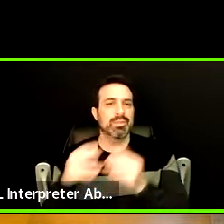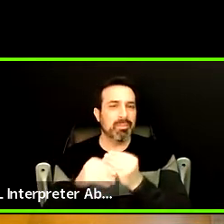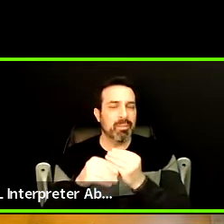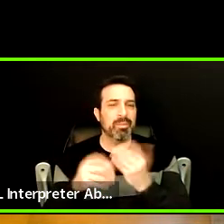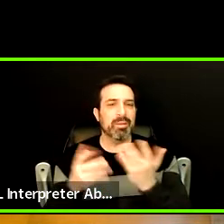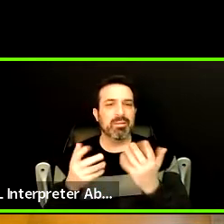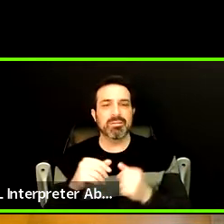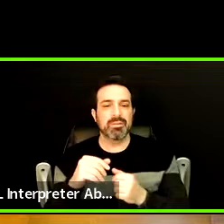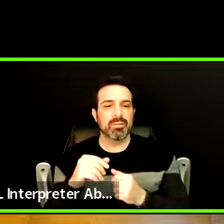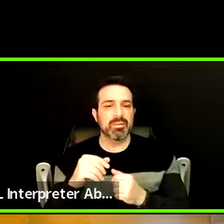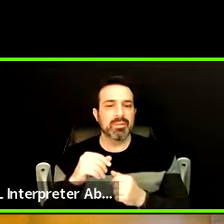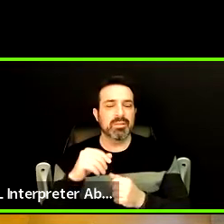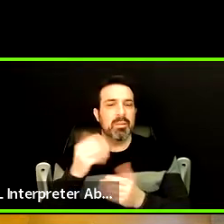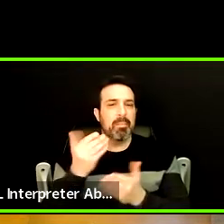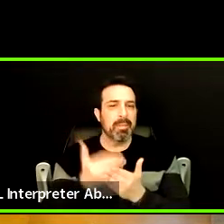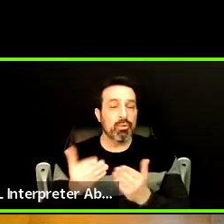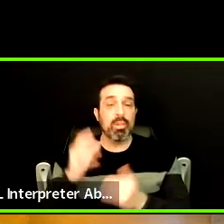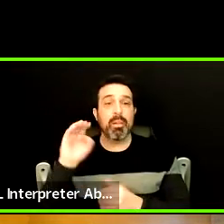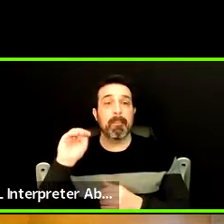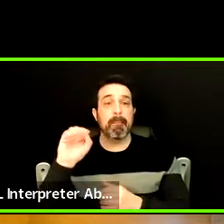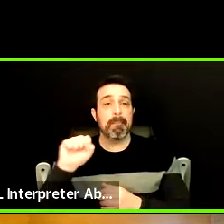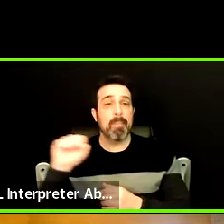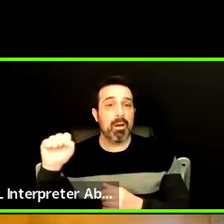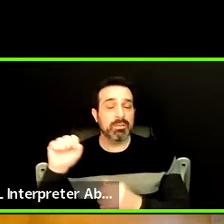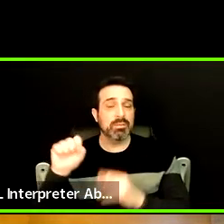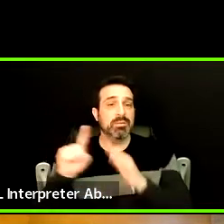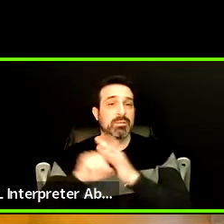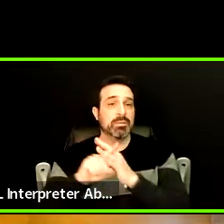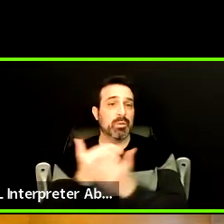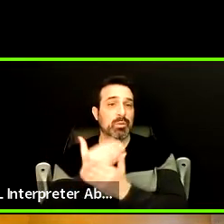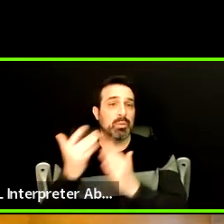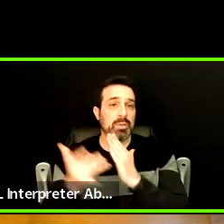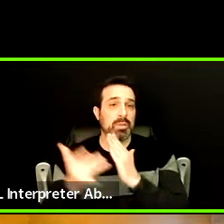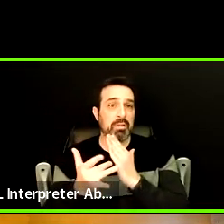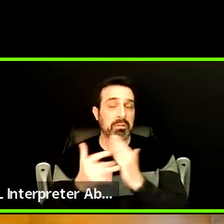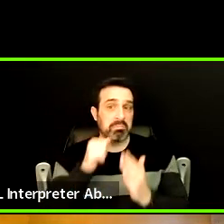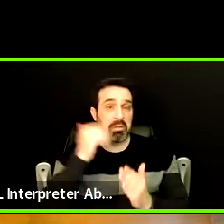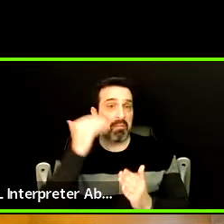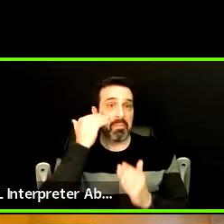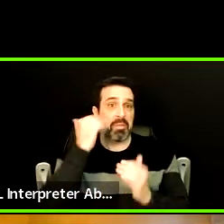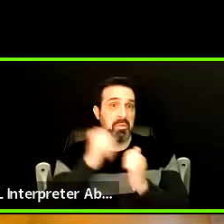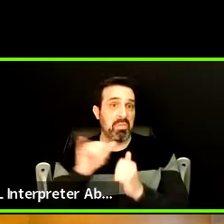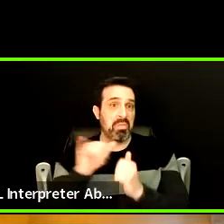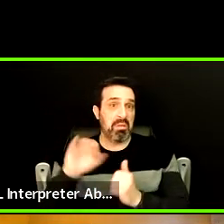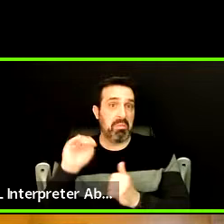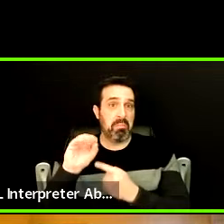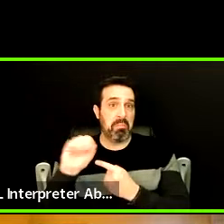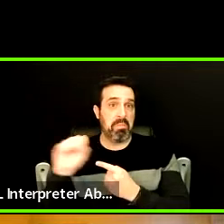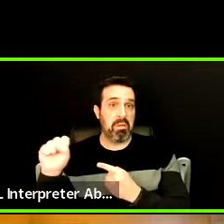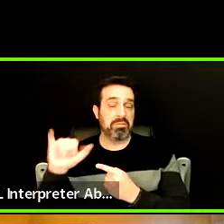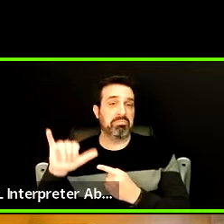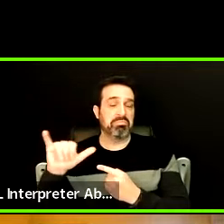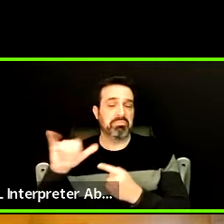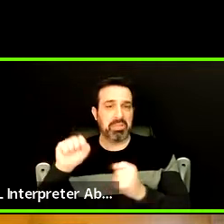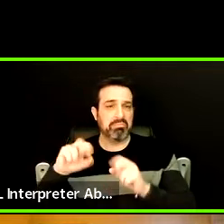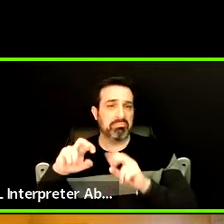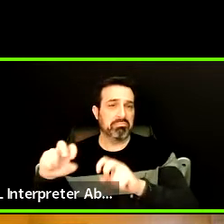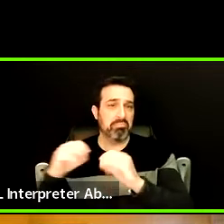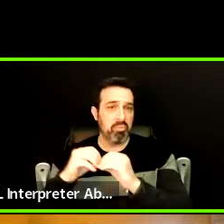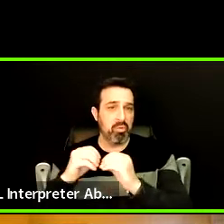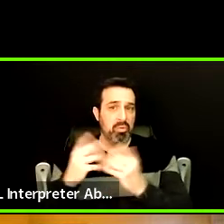cementitious materials. Moss came up as a new technology. I'm not familiar with that personally, but something to look into